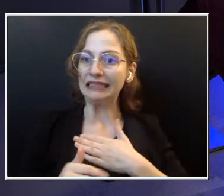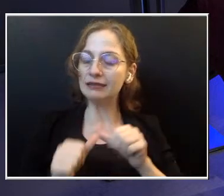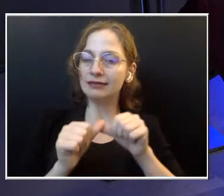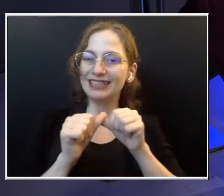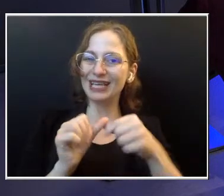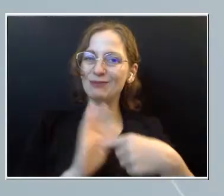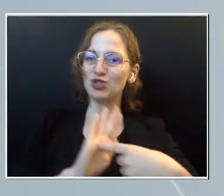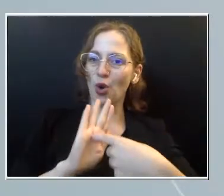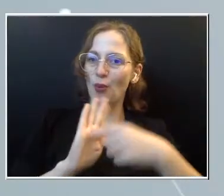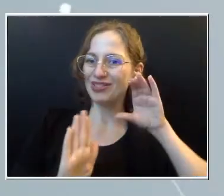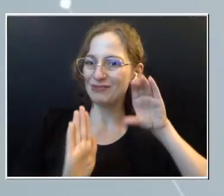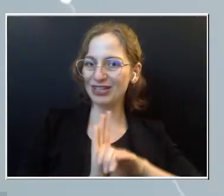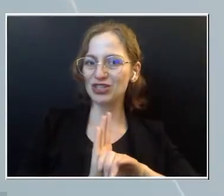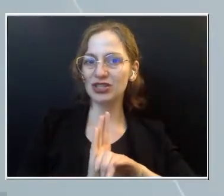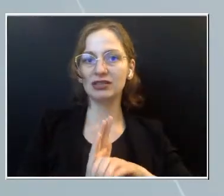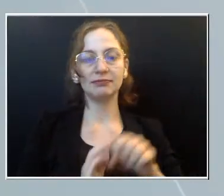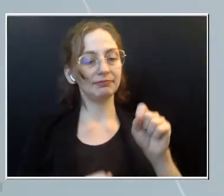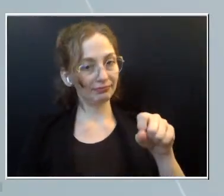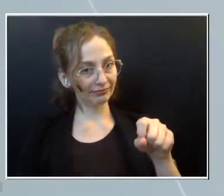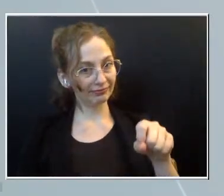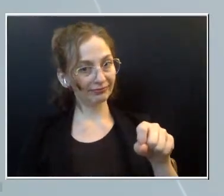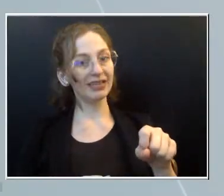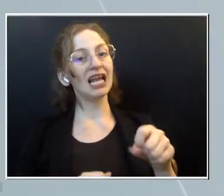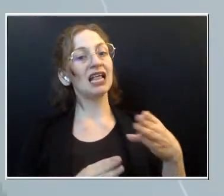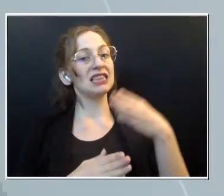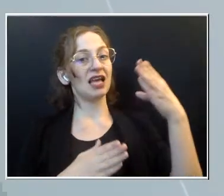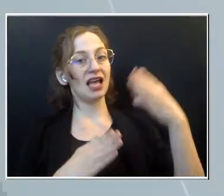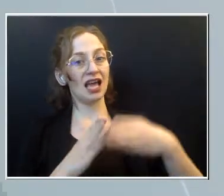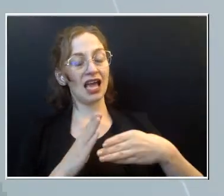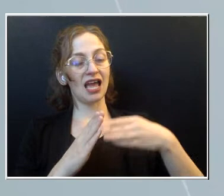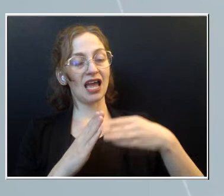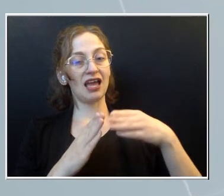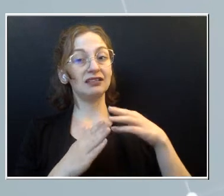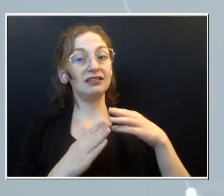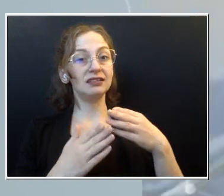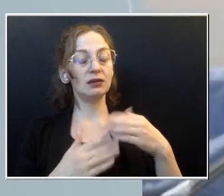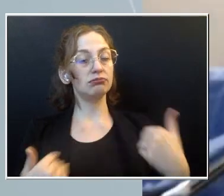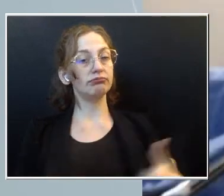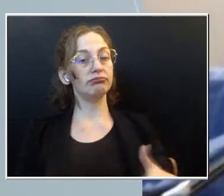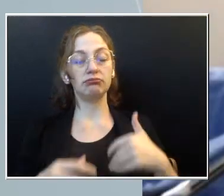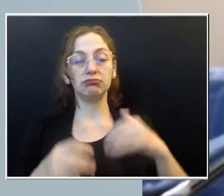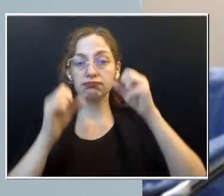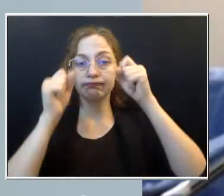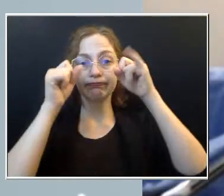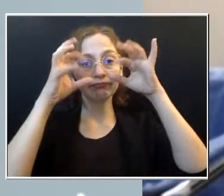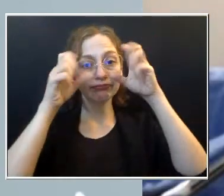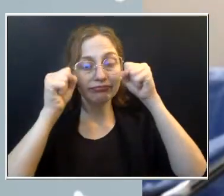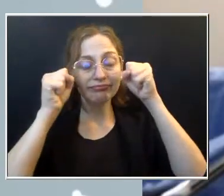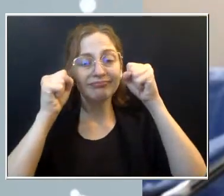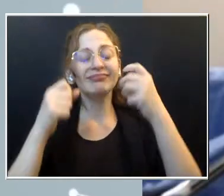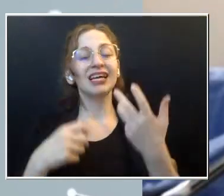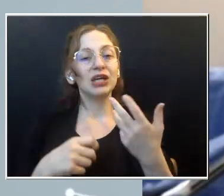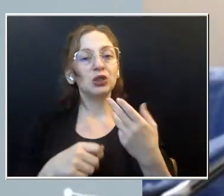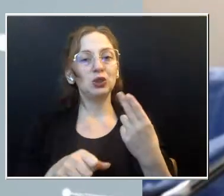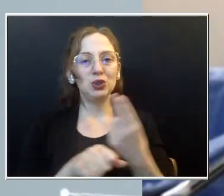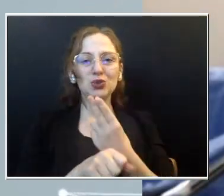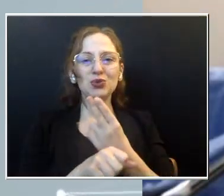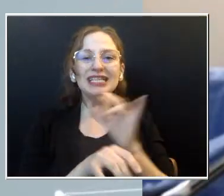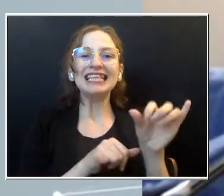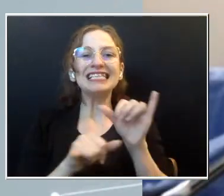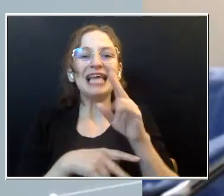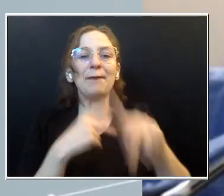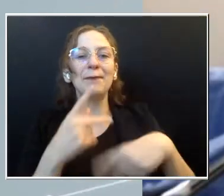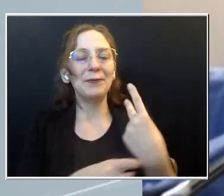pretty remarkable, because really what you're doing is you're replacing like with like, and that sort of patch of slightly